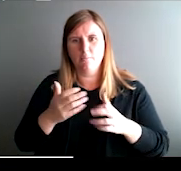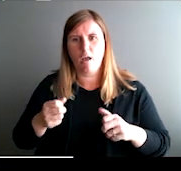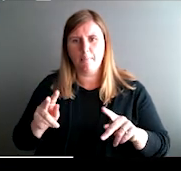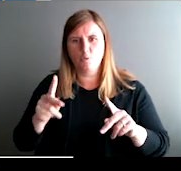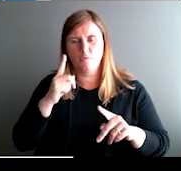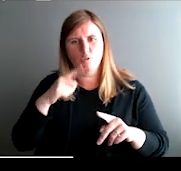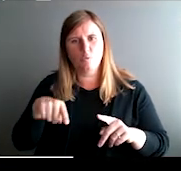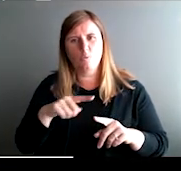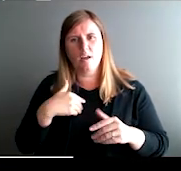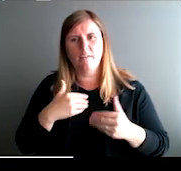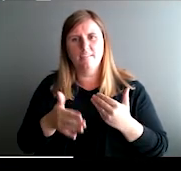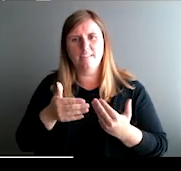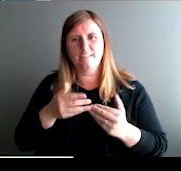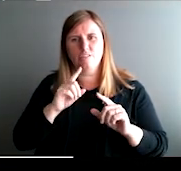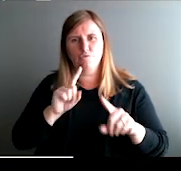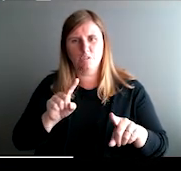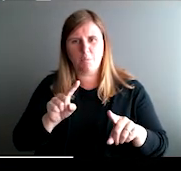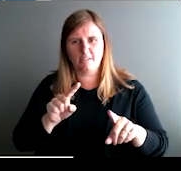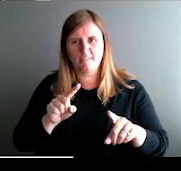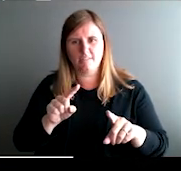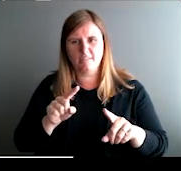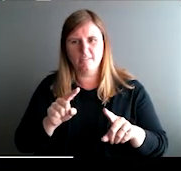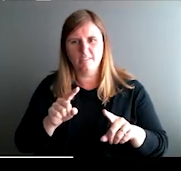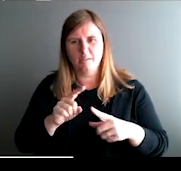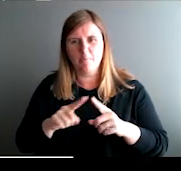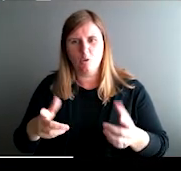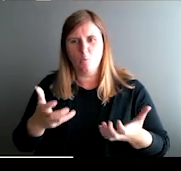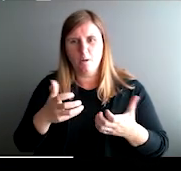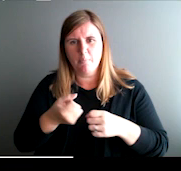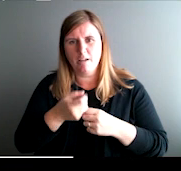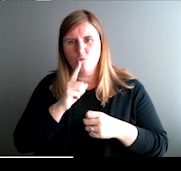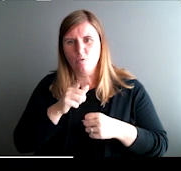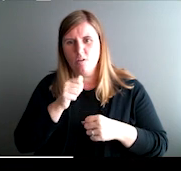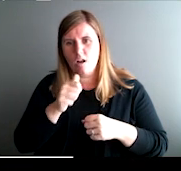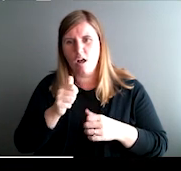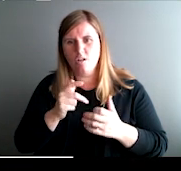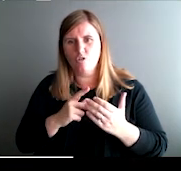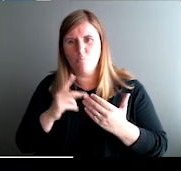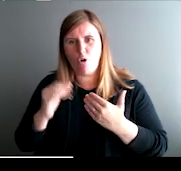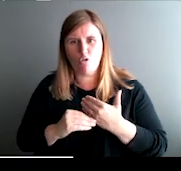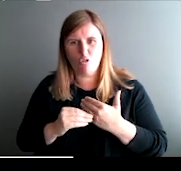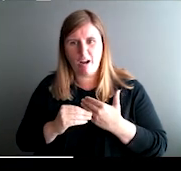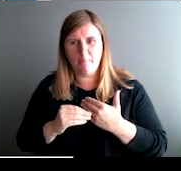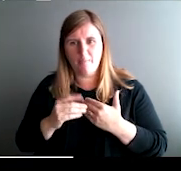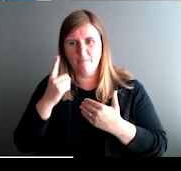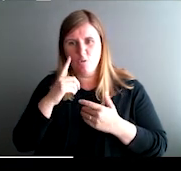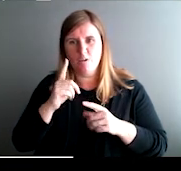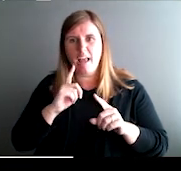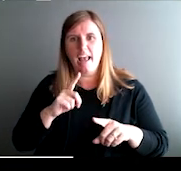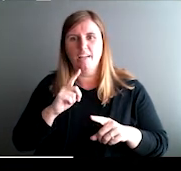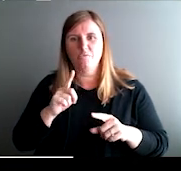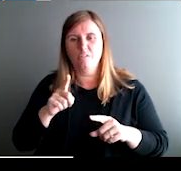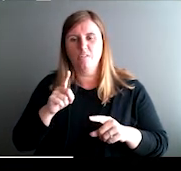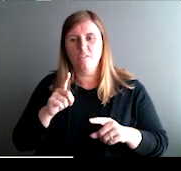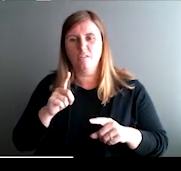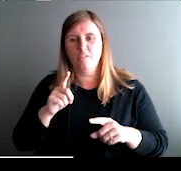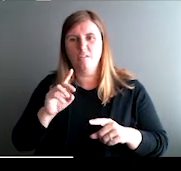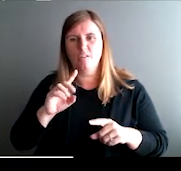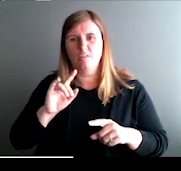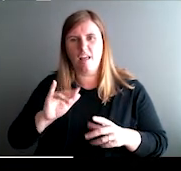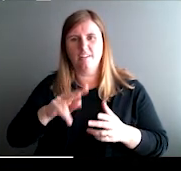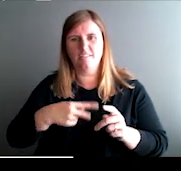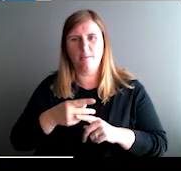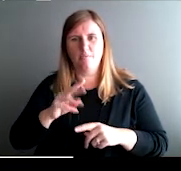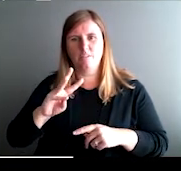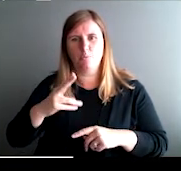have some easy responses, but you want to make sure not to program for answering those types of WH